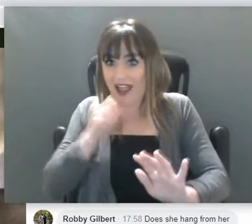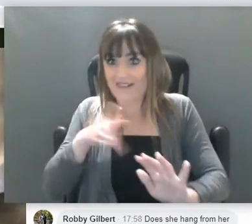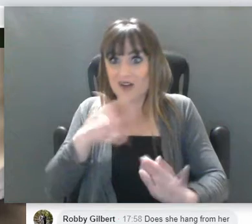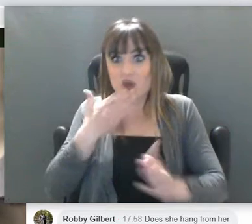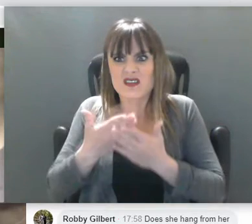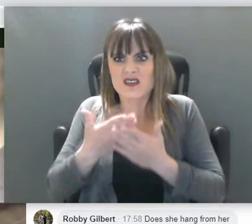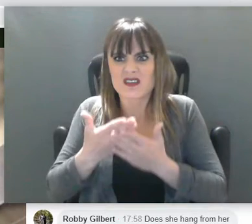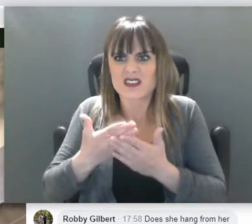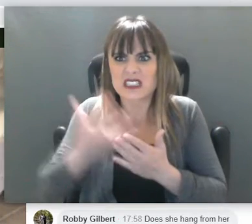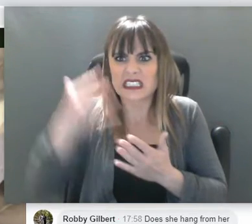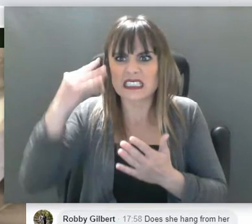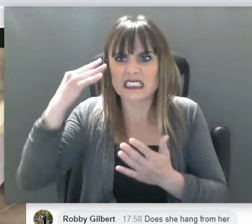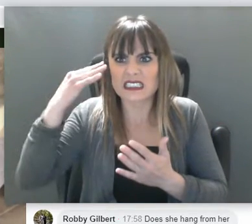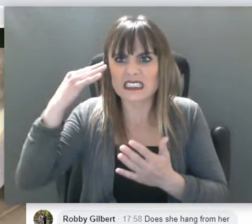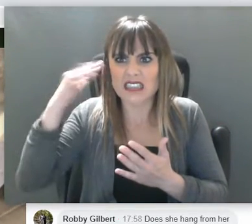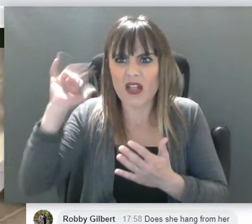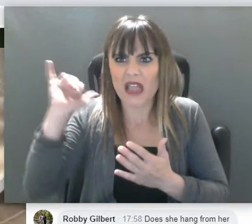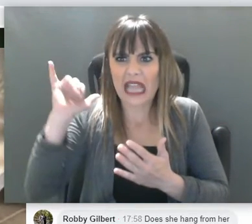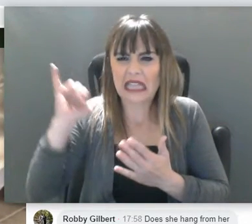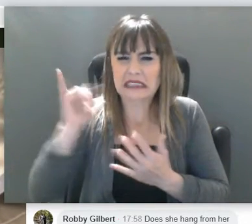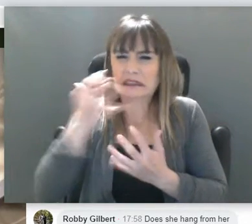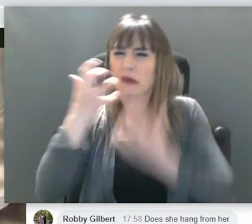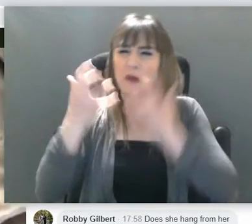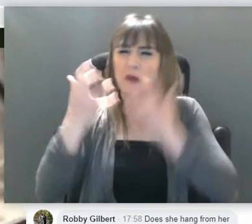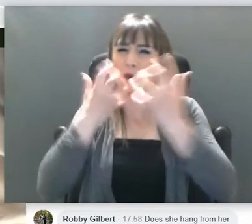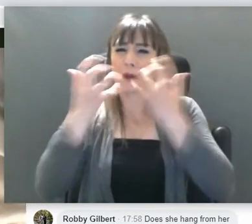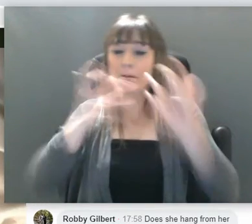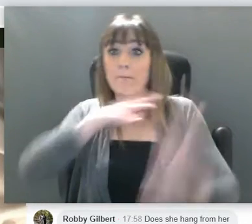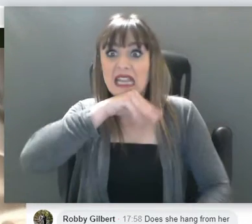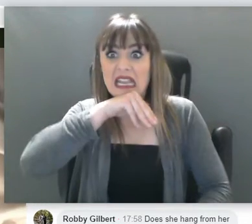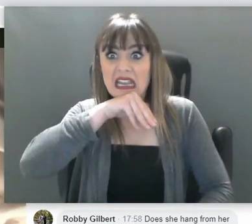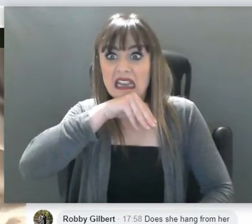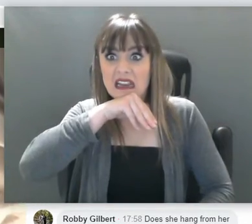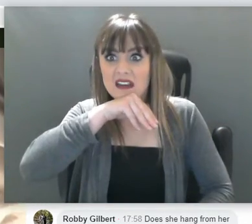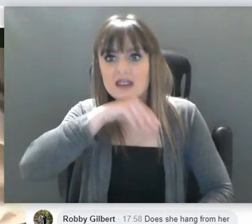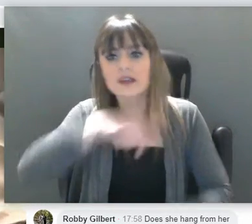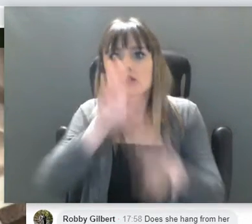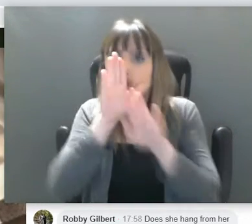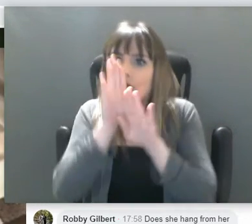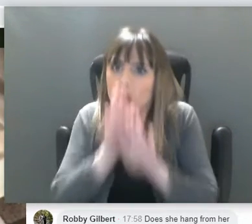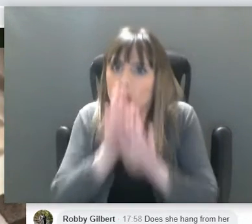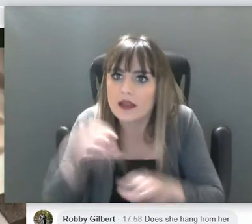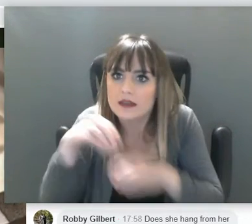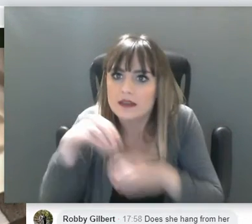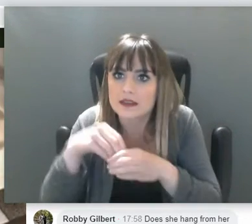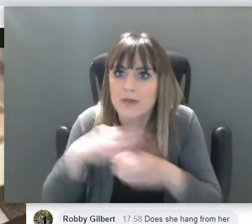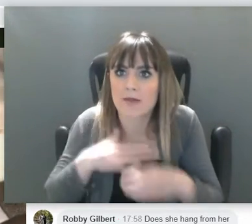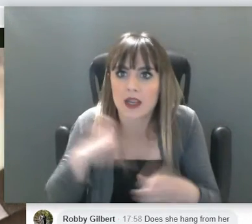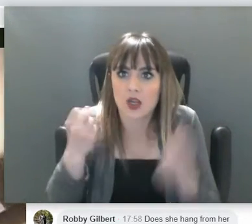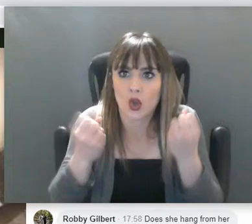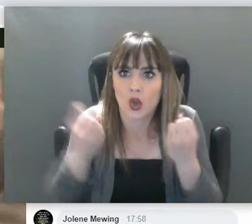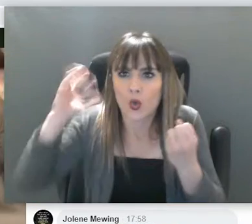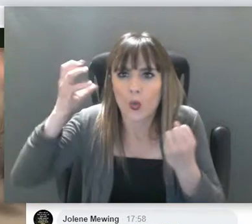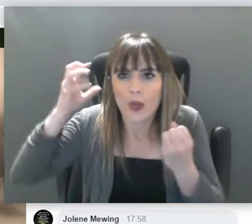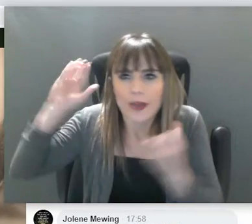very quiet in my car. You know, when we're driving with the animals, I always have my radio down and make sure that I am fully attentive to